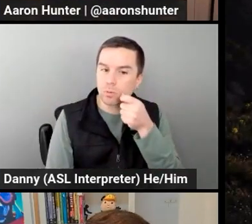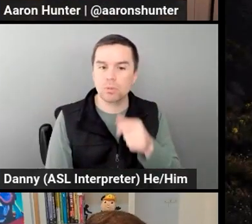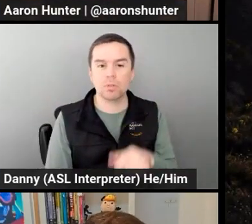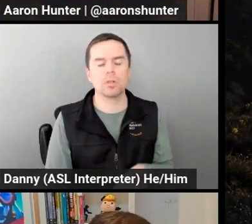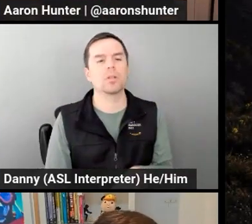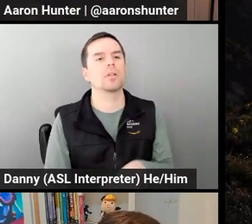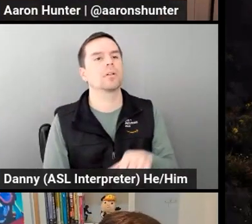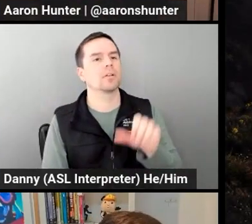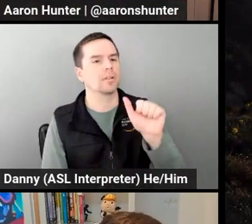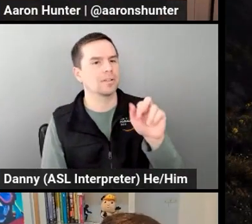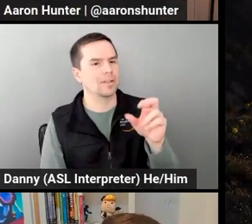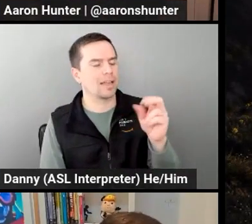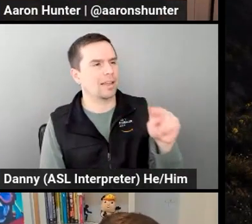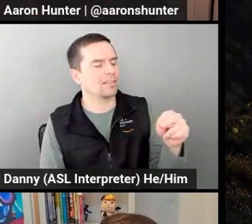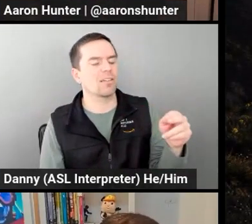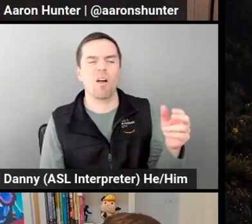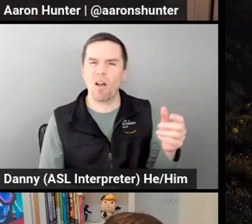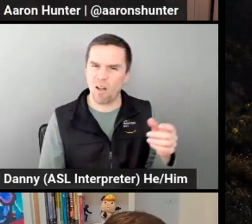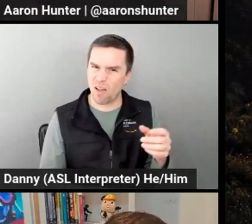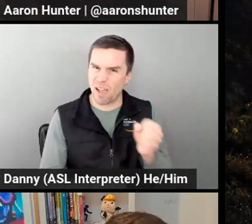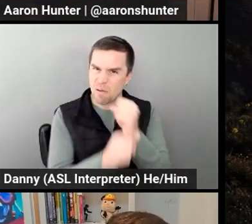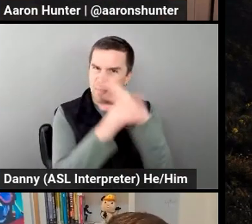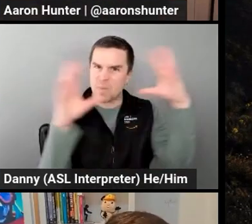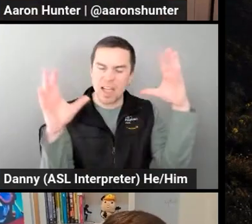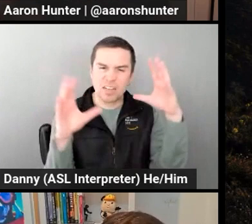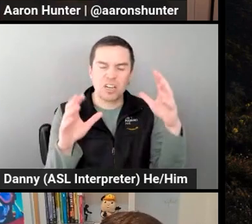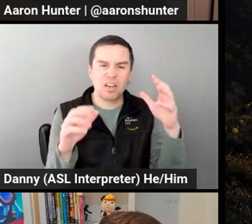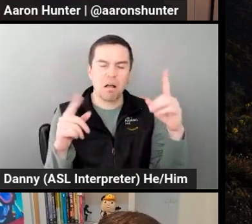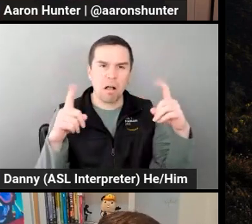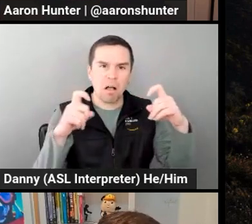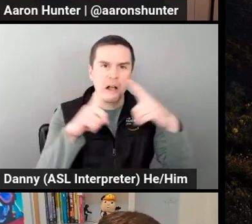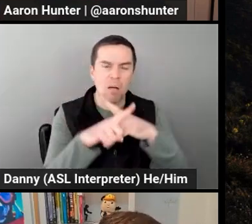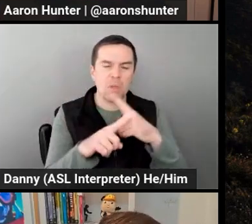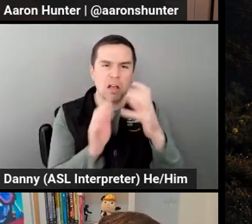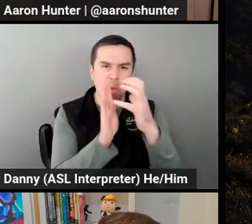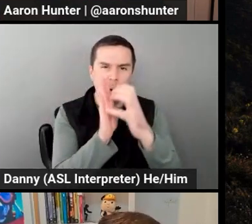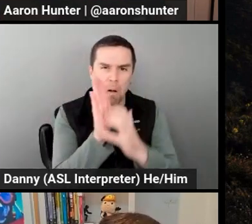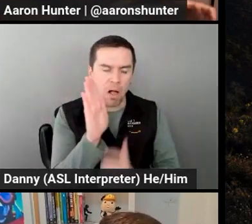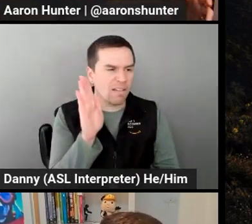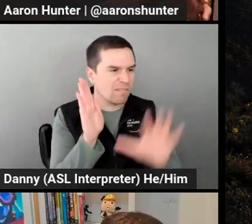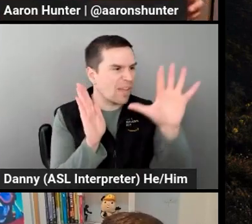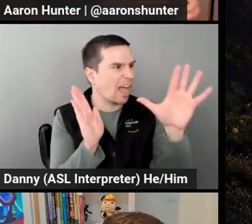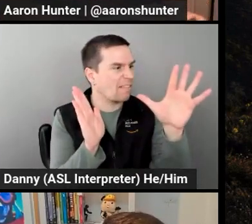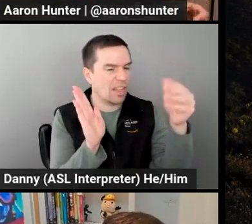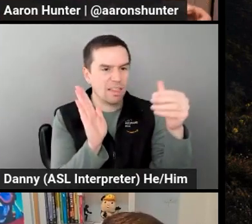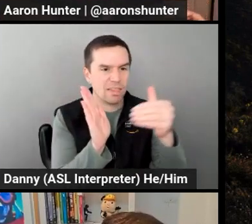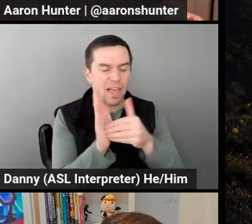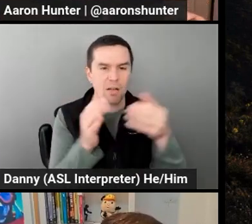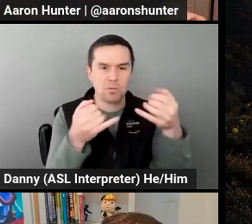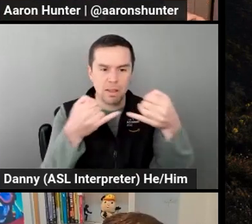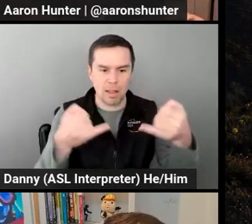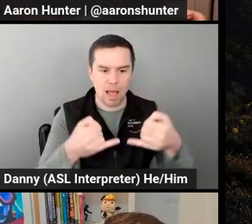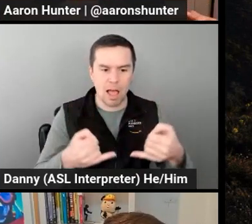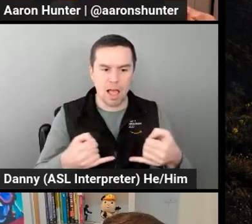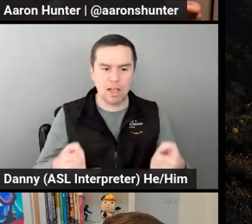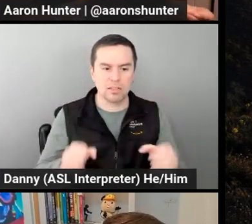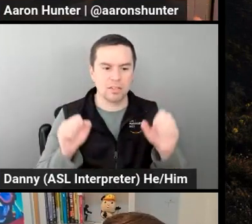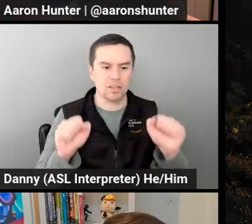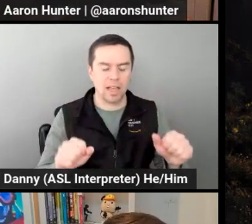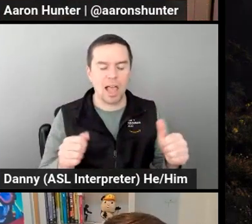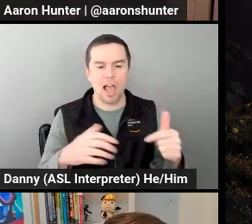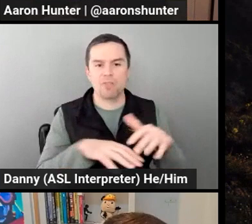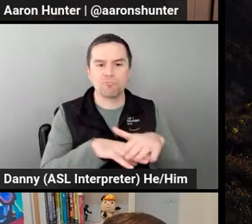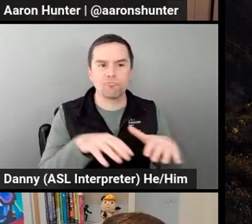5,000 lines of code, how complex that code base might be. You can drop it in Application Composer, iterate over it, and also